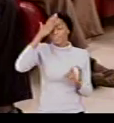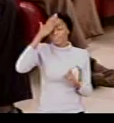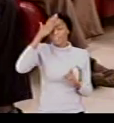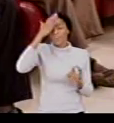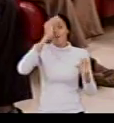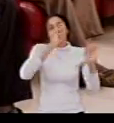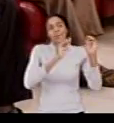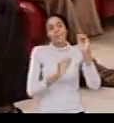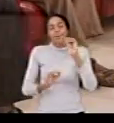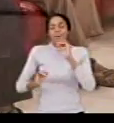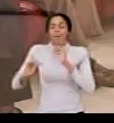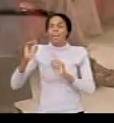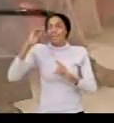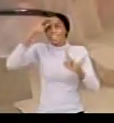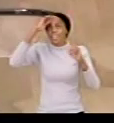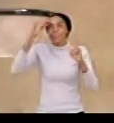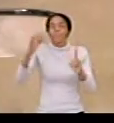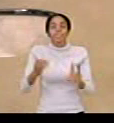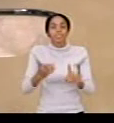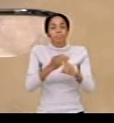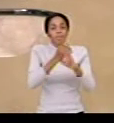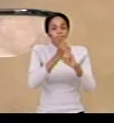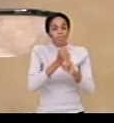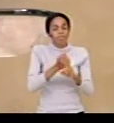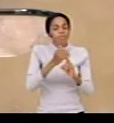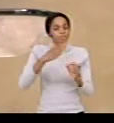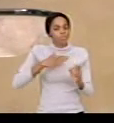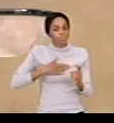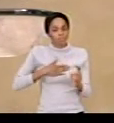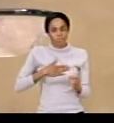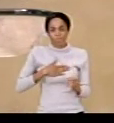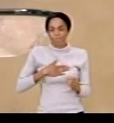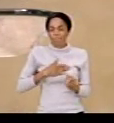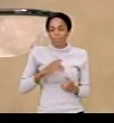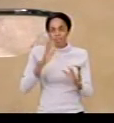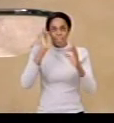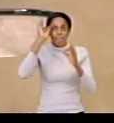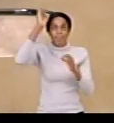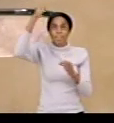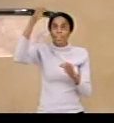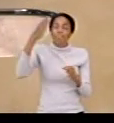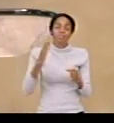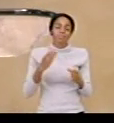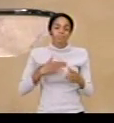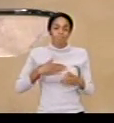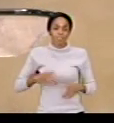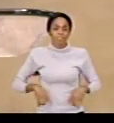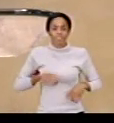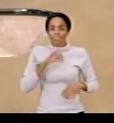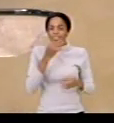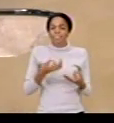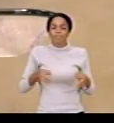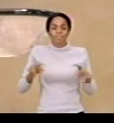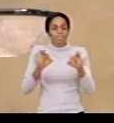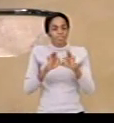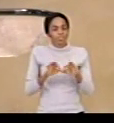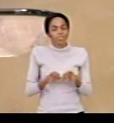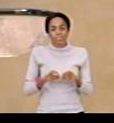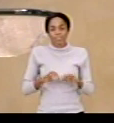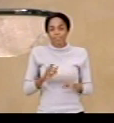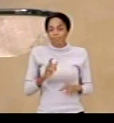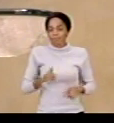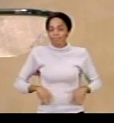know and I'm sure he holds my future. Our life is worth the living